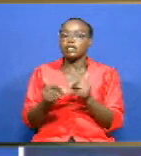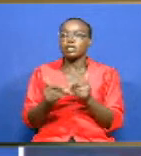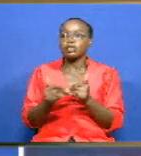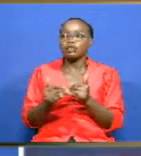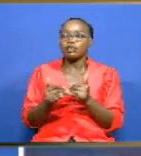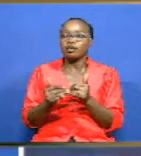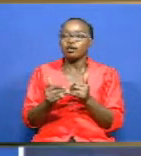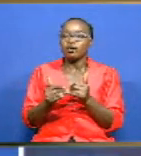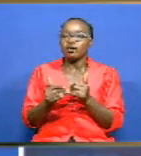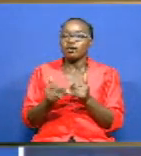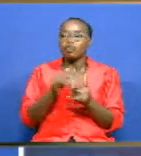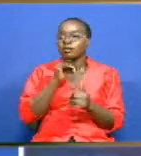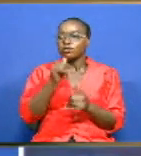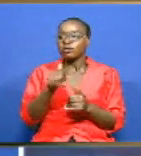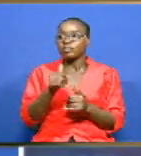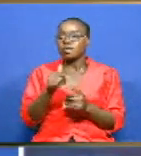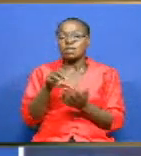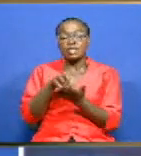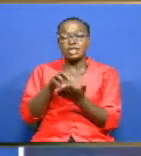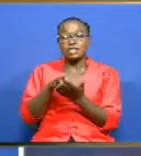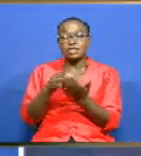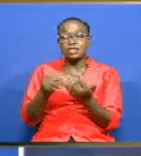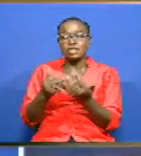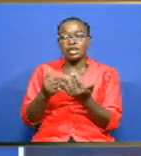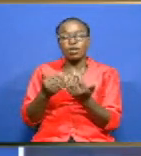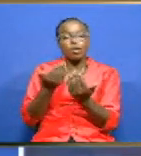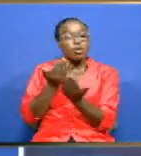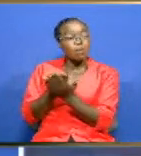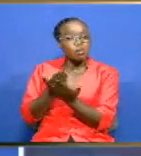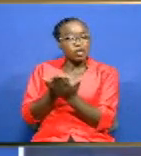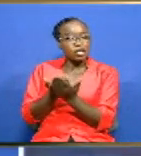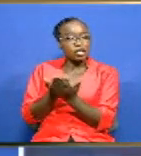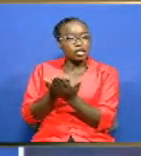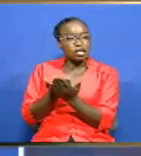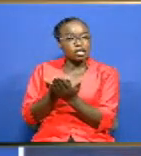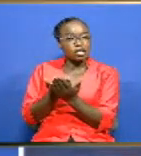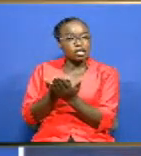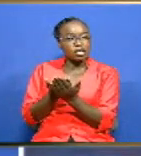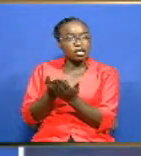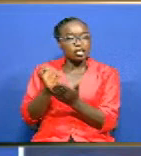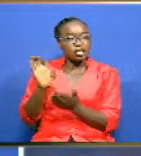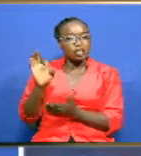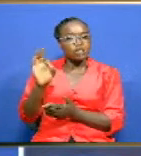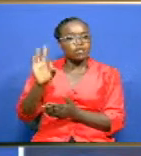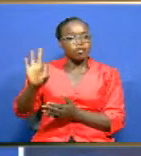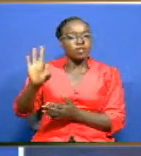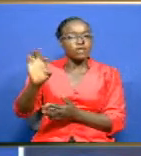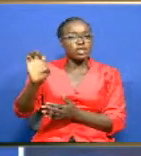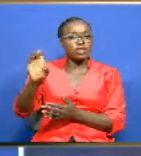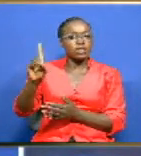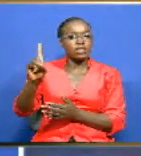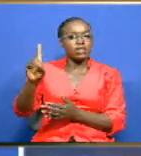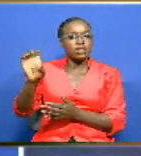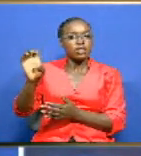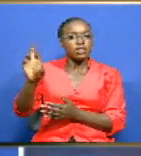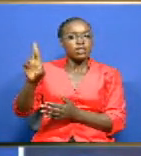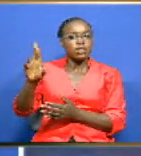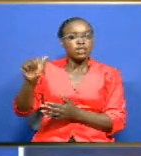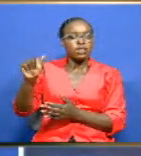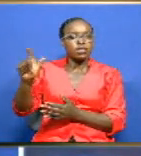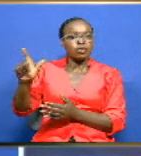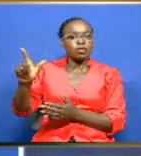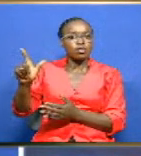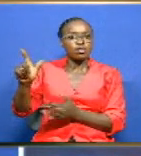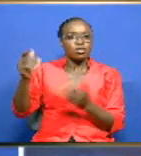litigation, it isn't. Our cases are still pending in federal court in Chicago. We have